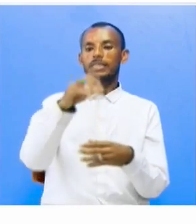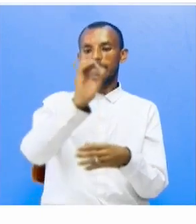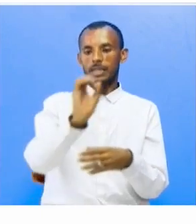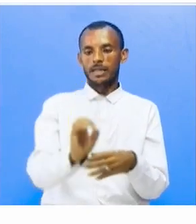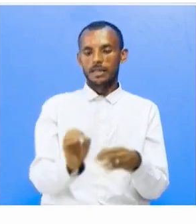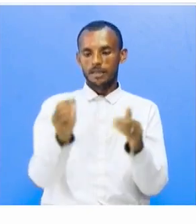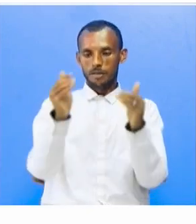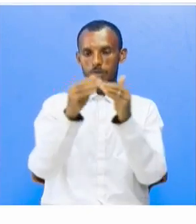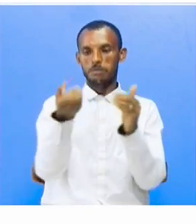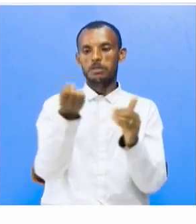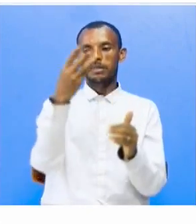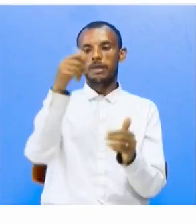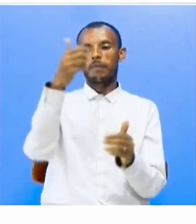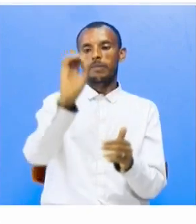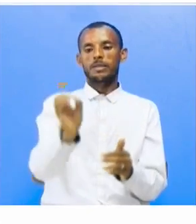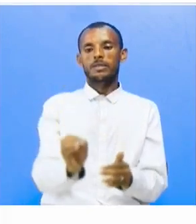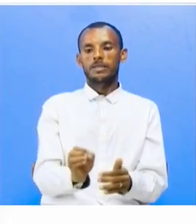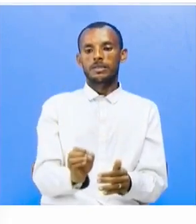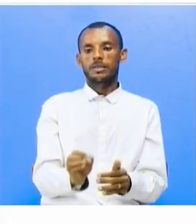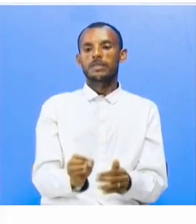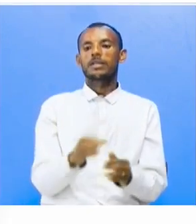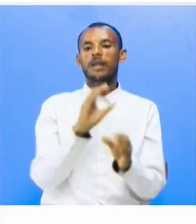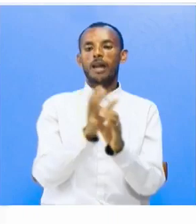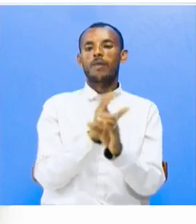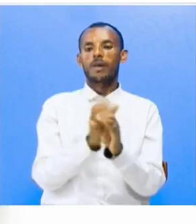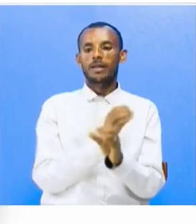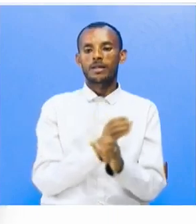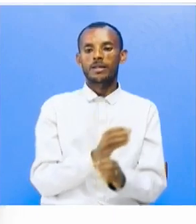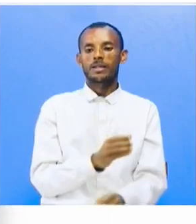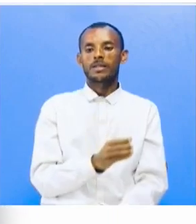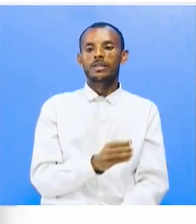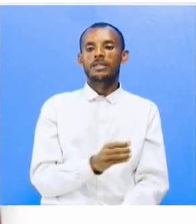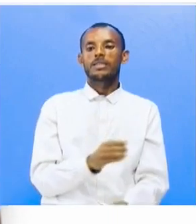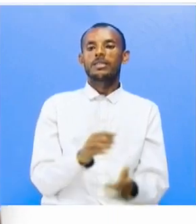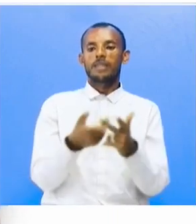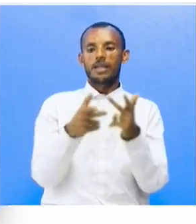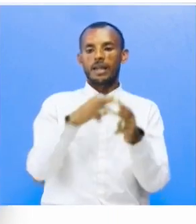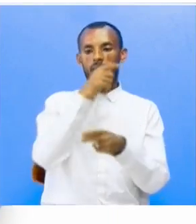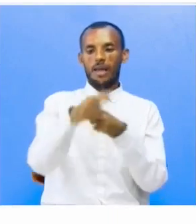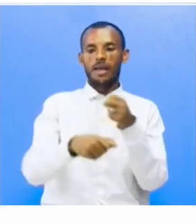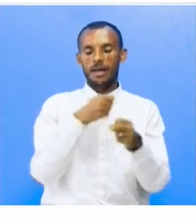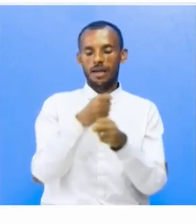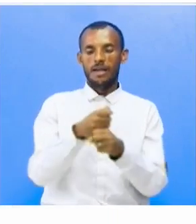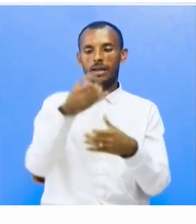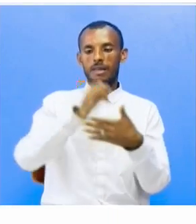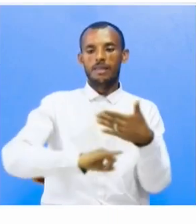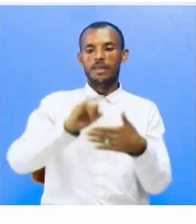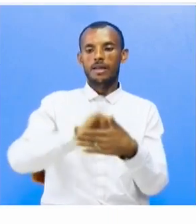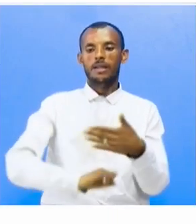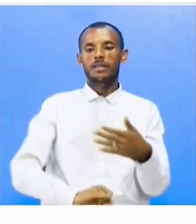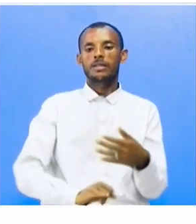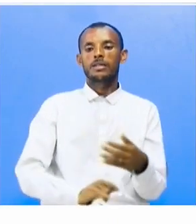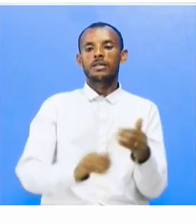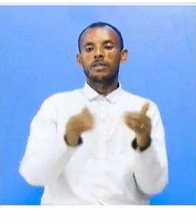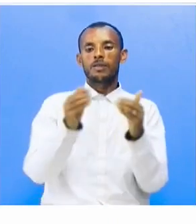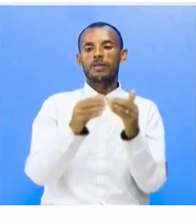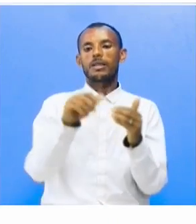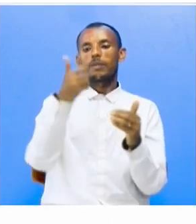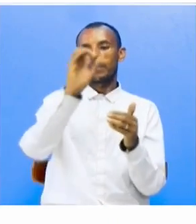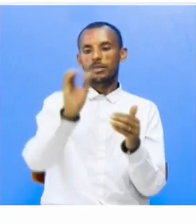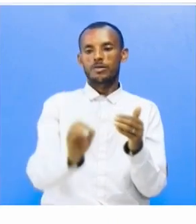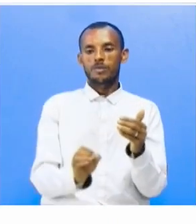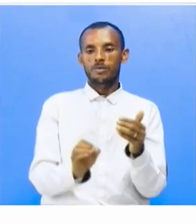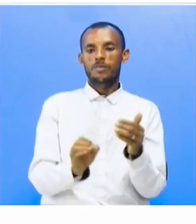is 10%. And I can calculate the third year's interest. It is 10%